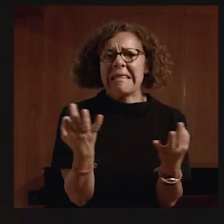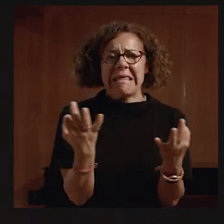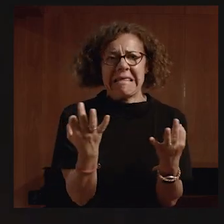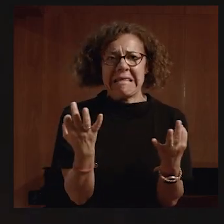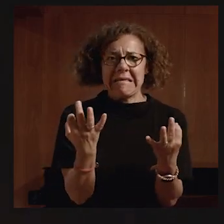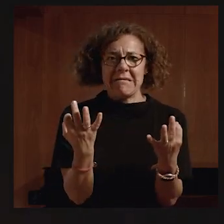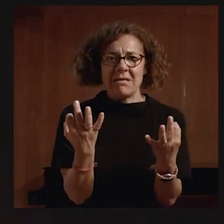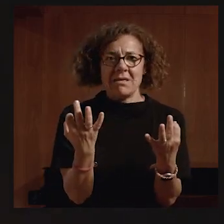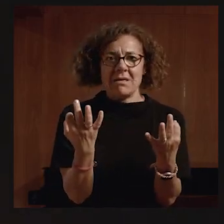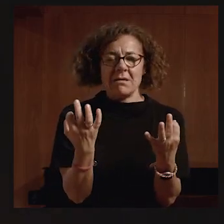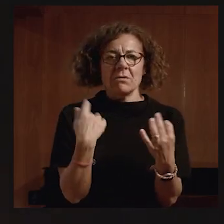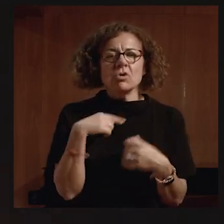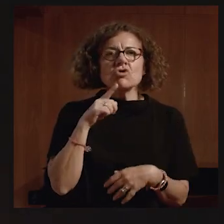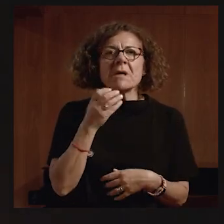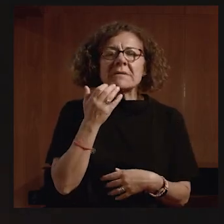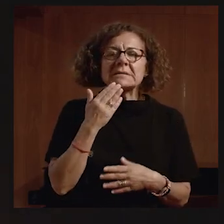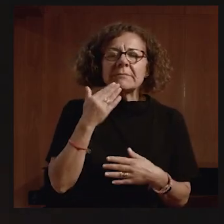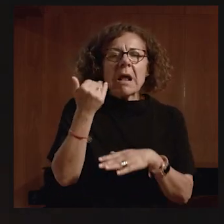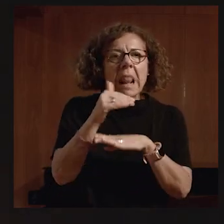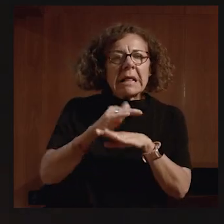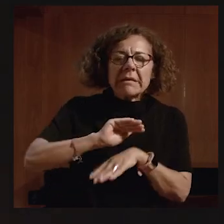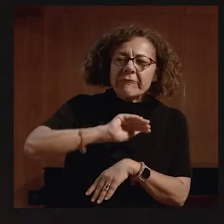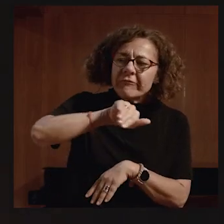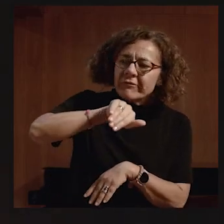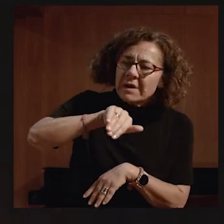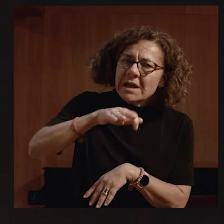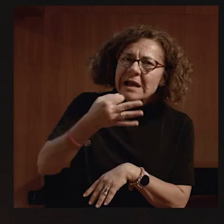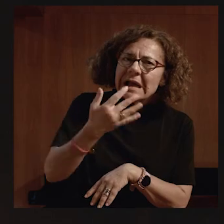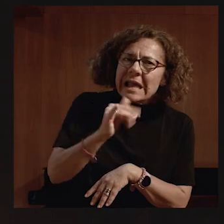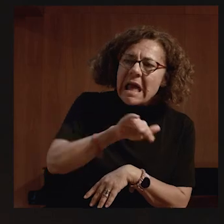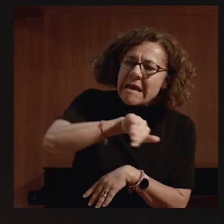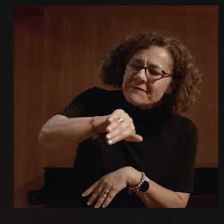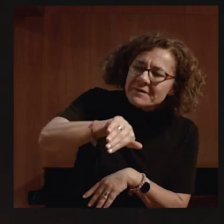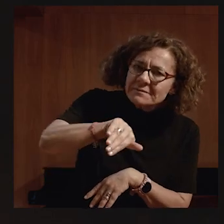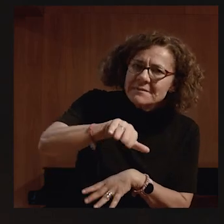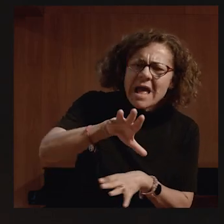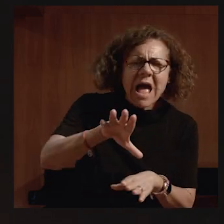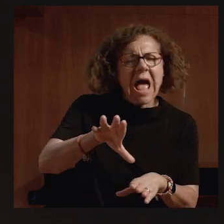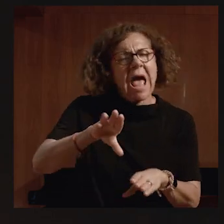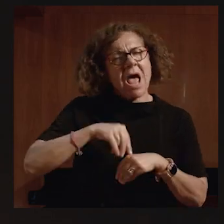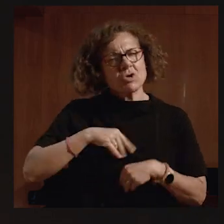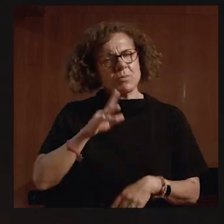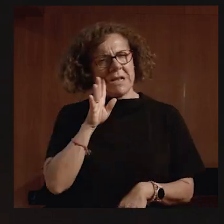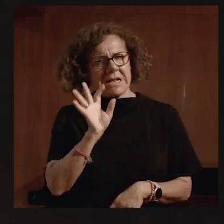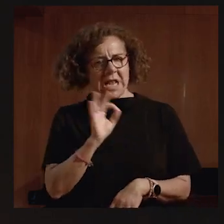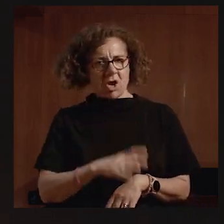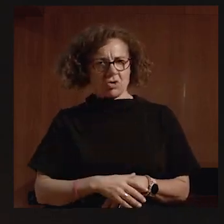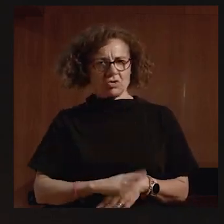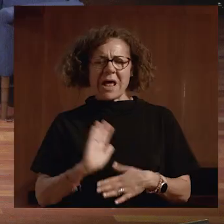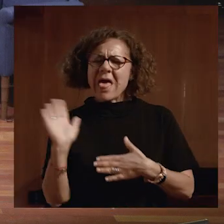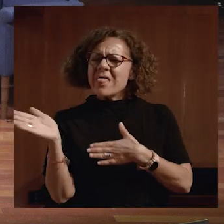Don't just close yourself off. You never know where it might take you. Thank you.